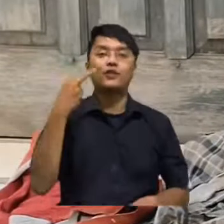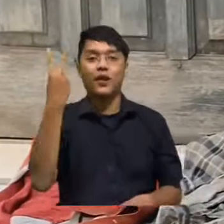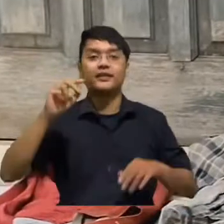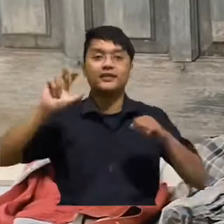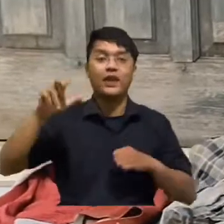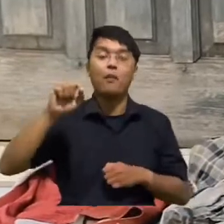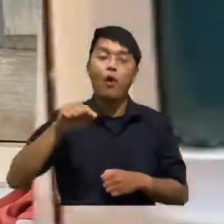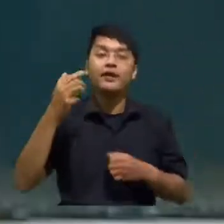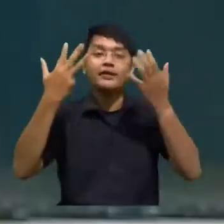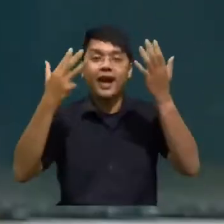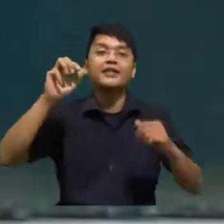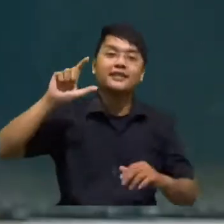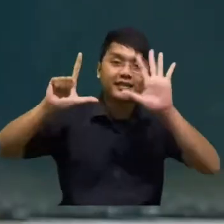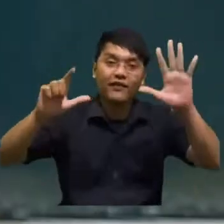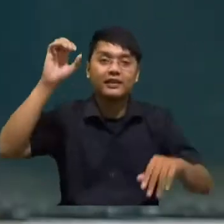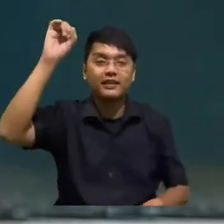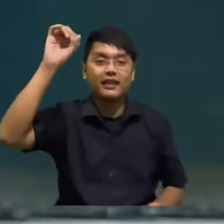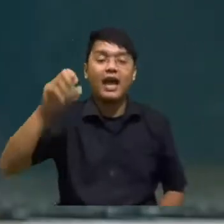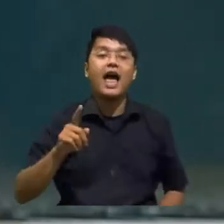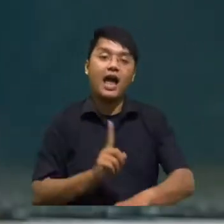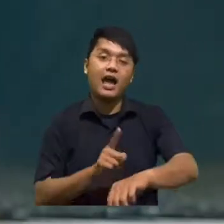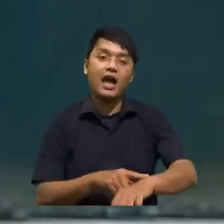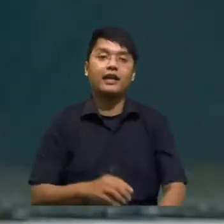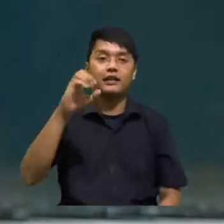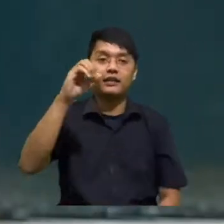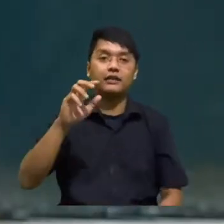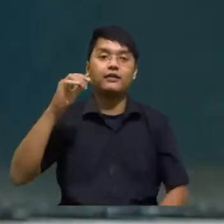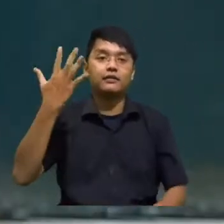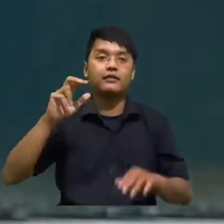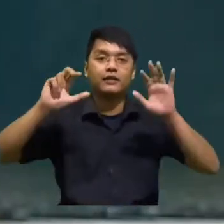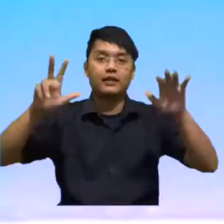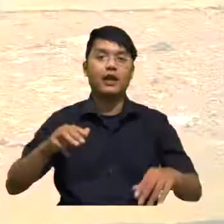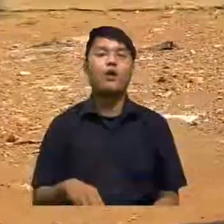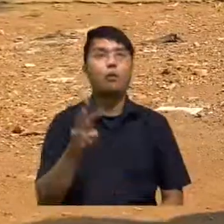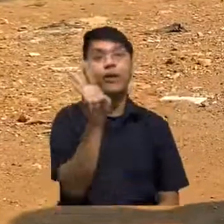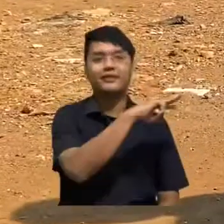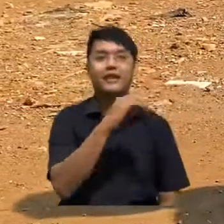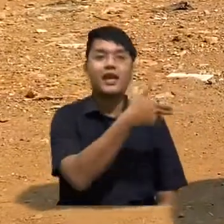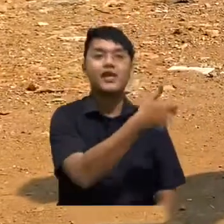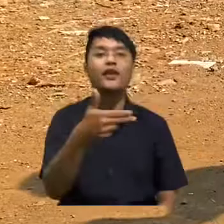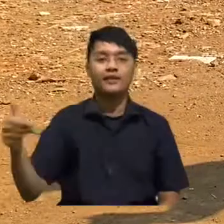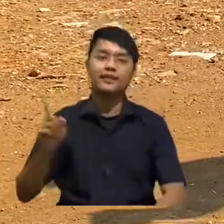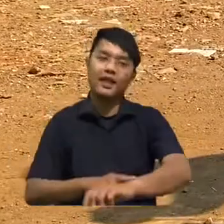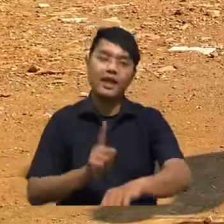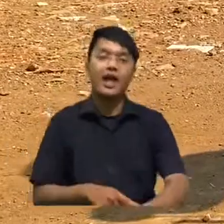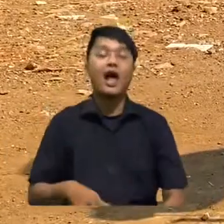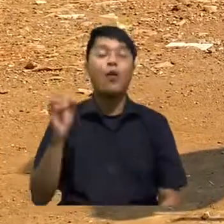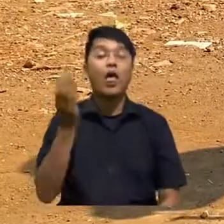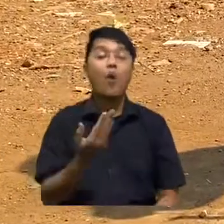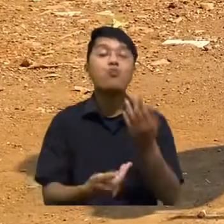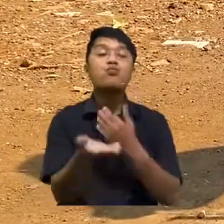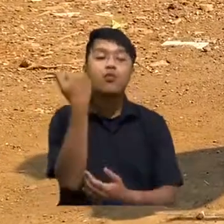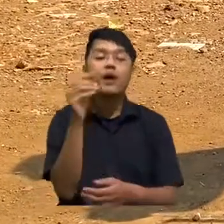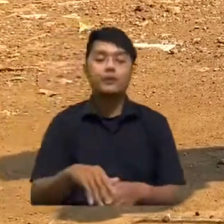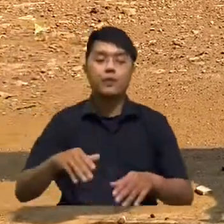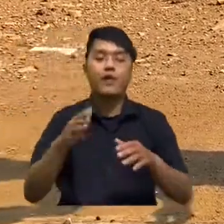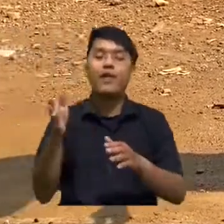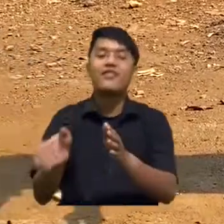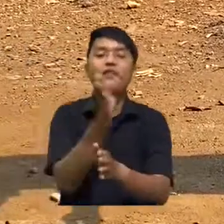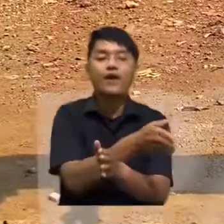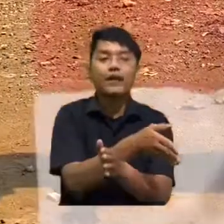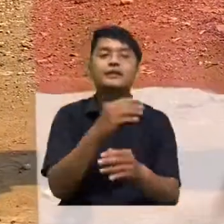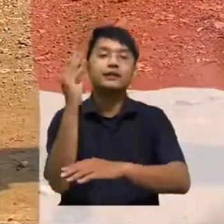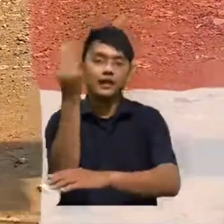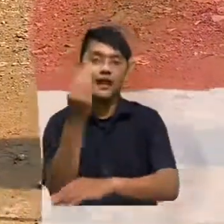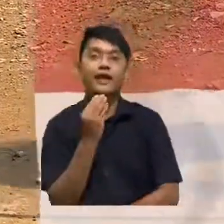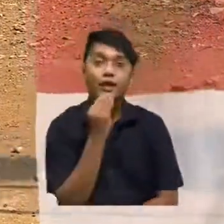23.97 degrees. at 0:58 p.m. Western Indonesia time. Although there is a time zone difference between Jakarta and Seoul,